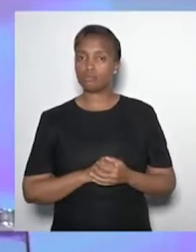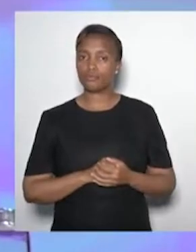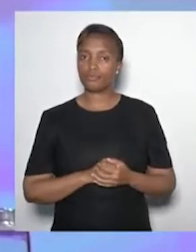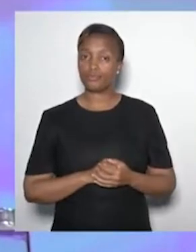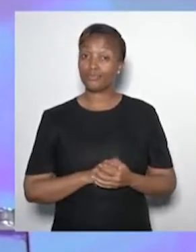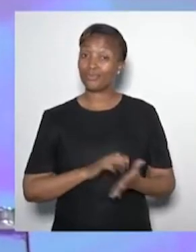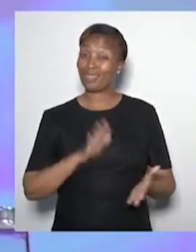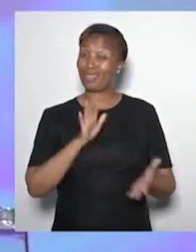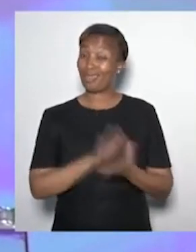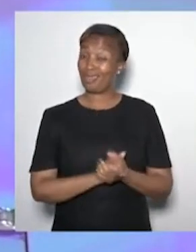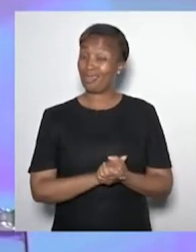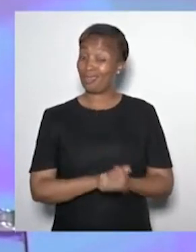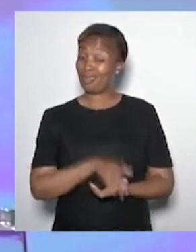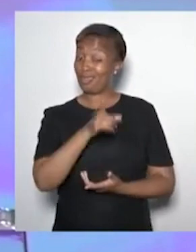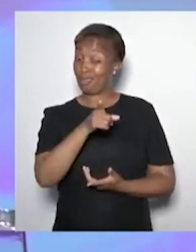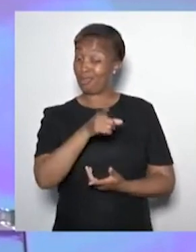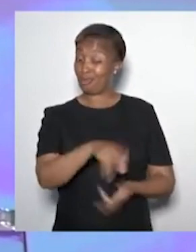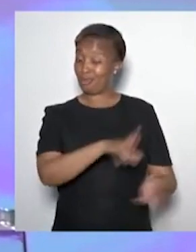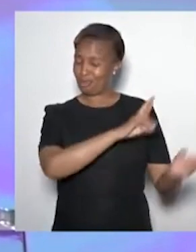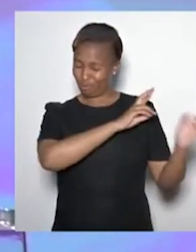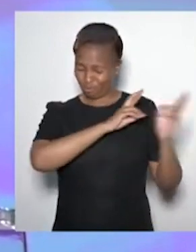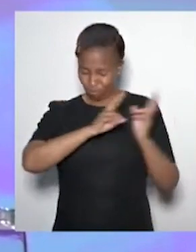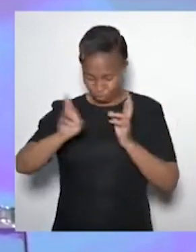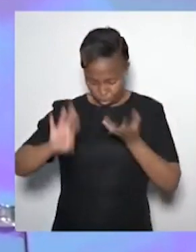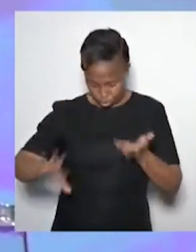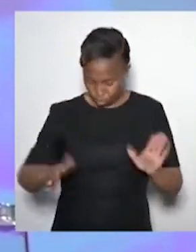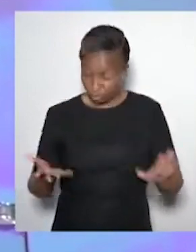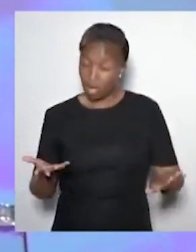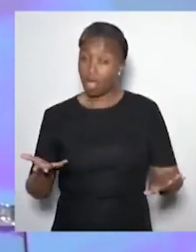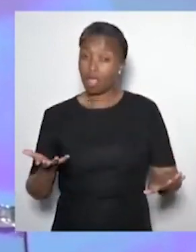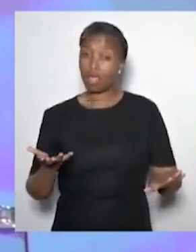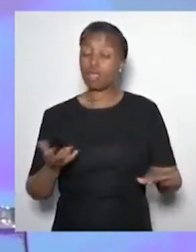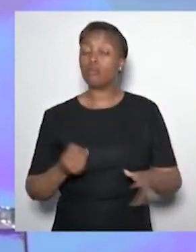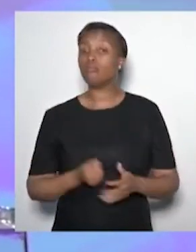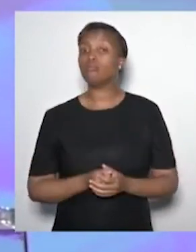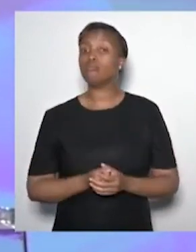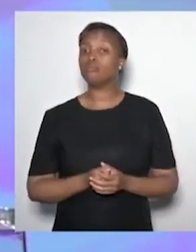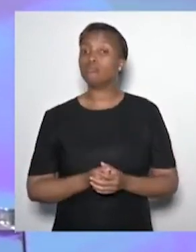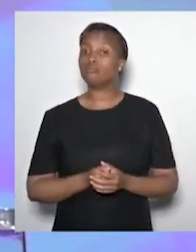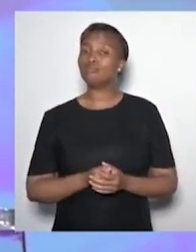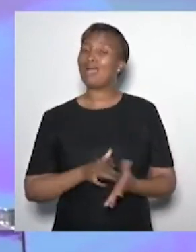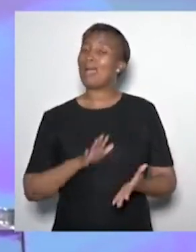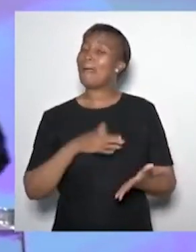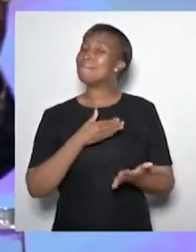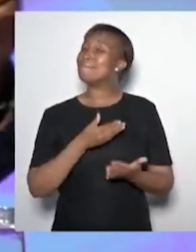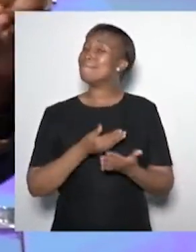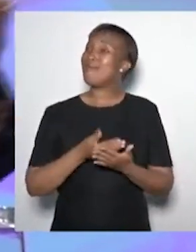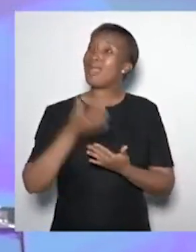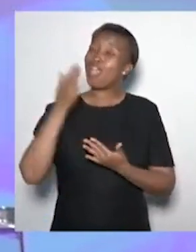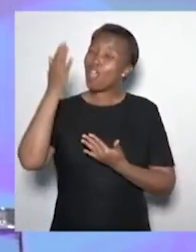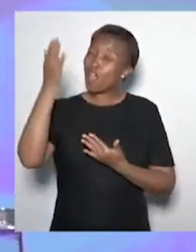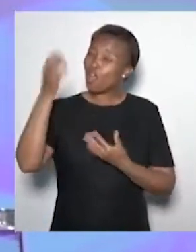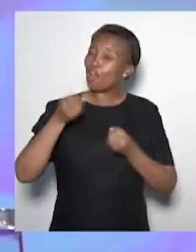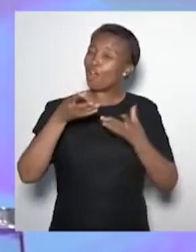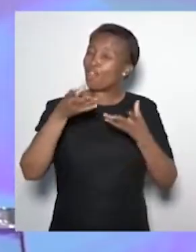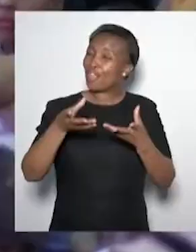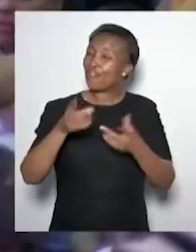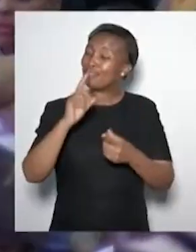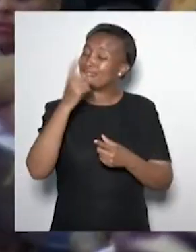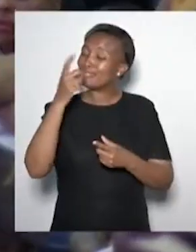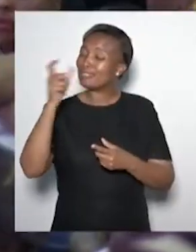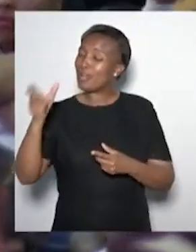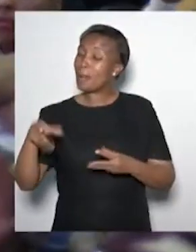And he was even ready to die. May God give us such individual members